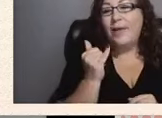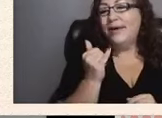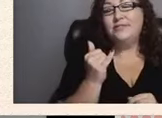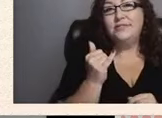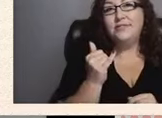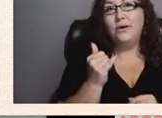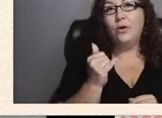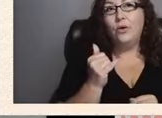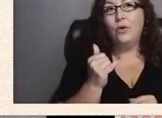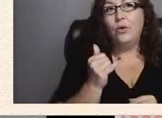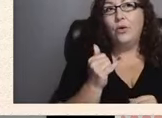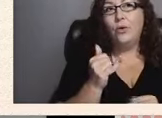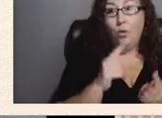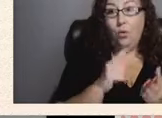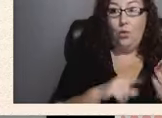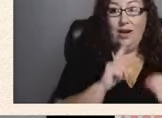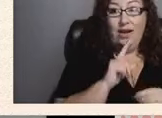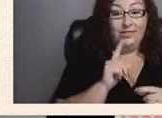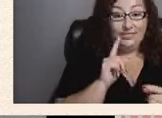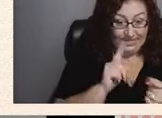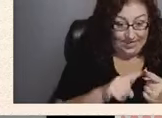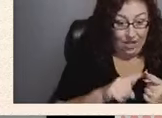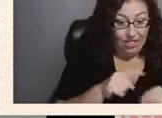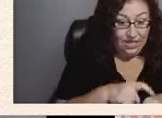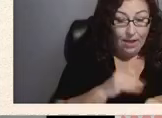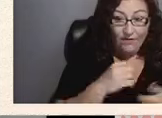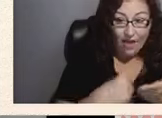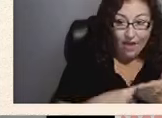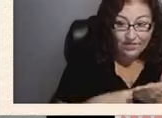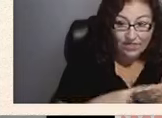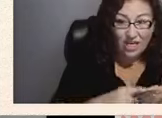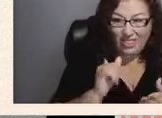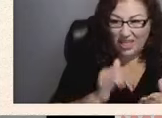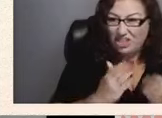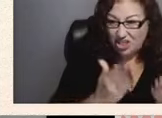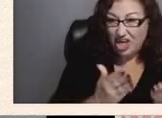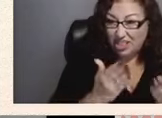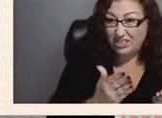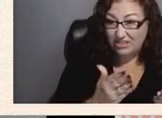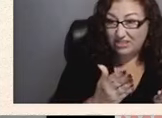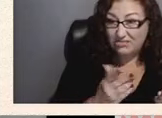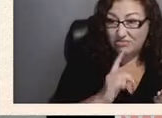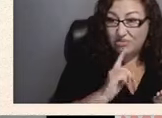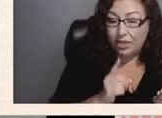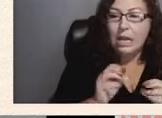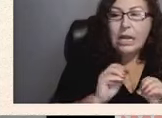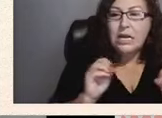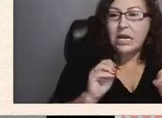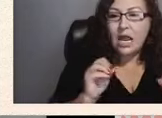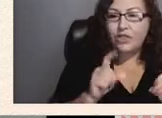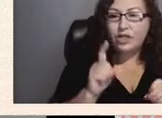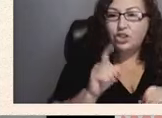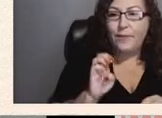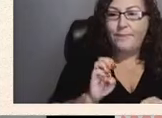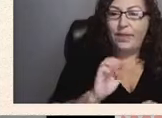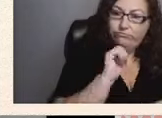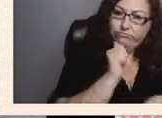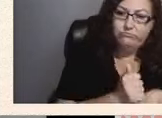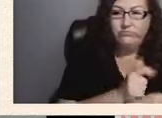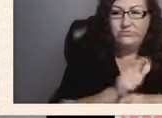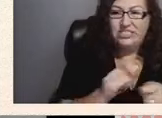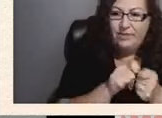is up until the time of the conversations, those are suggestions. Nothing should be outlined specifically that